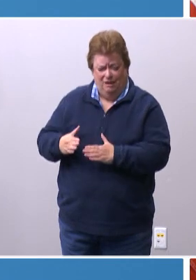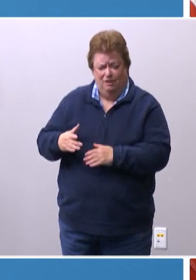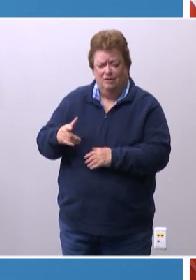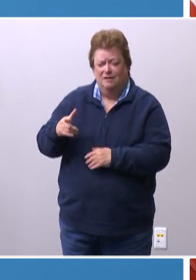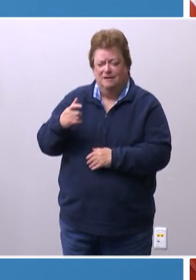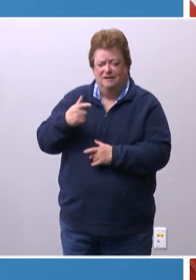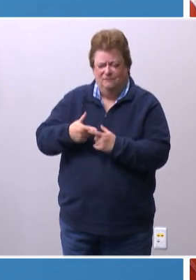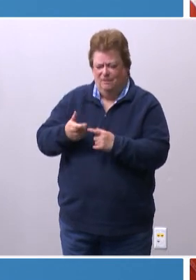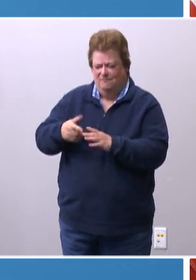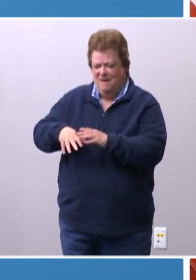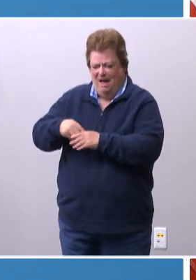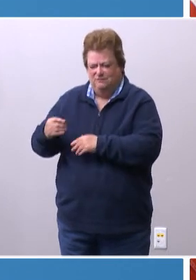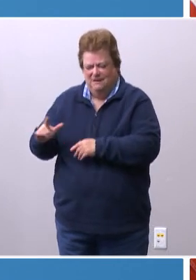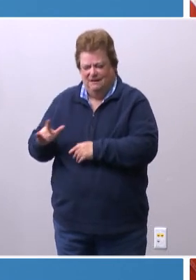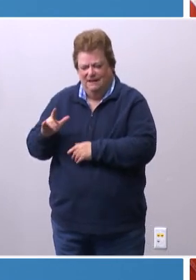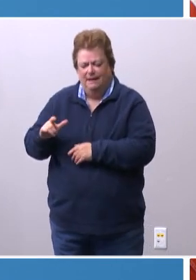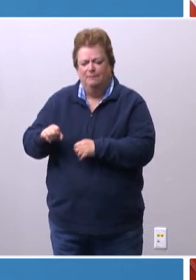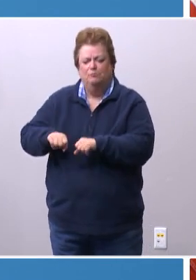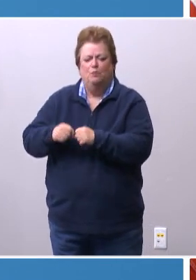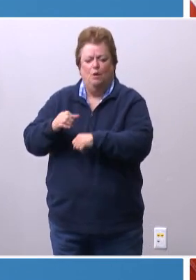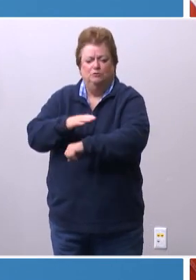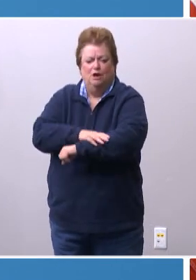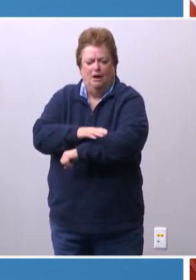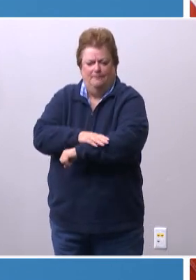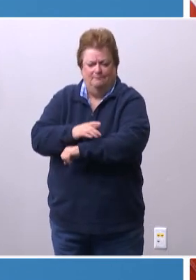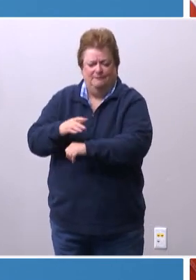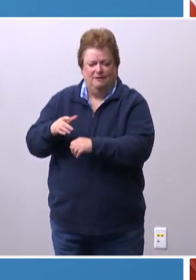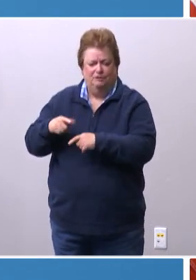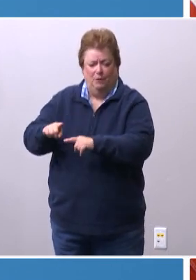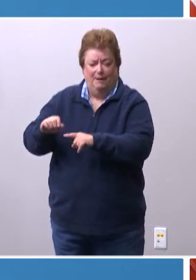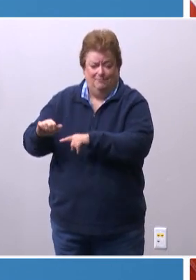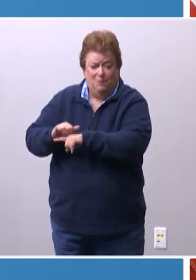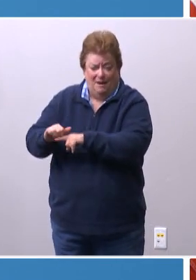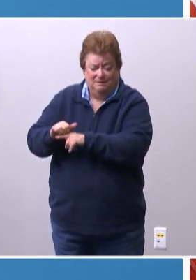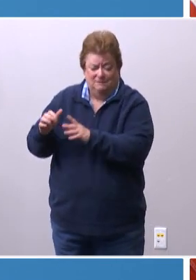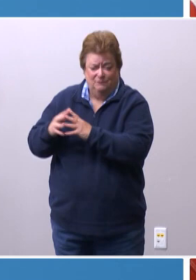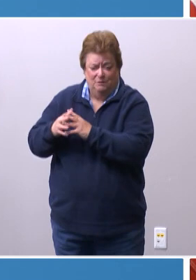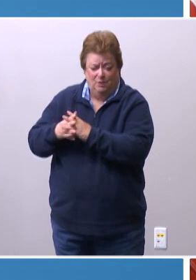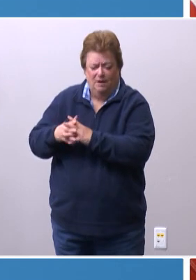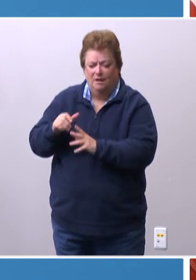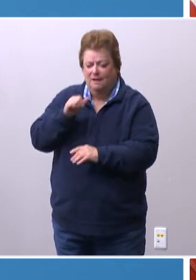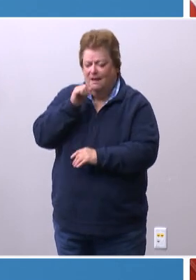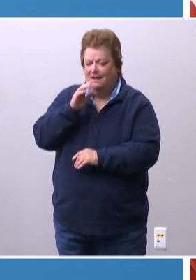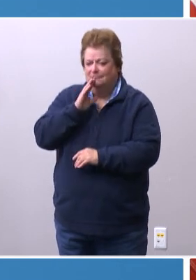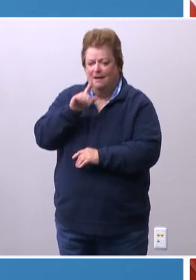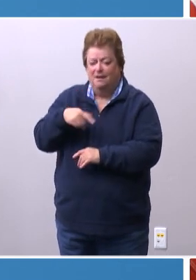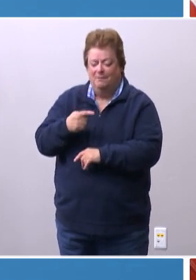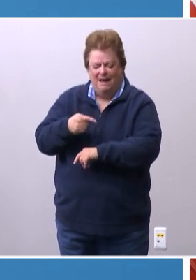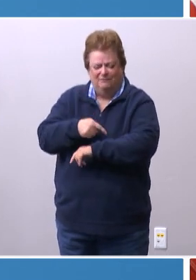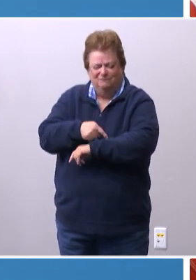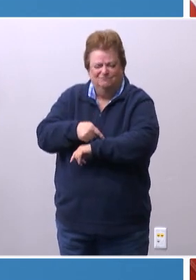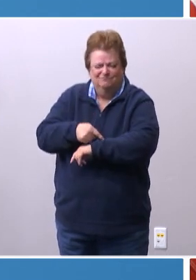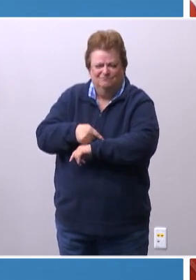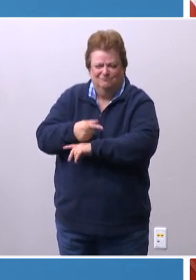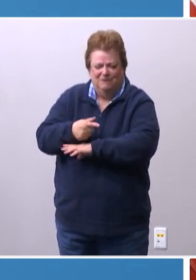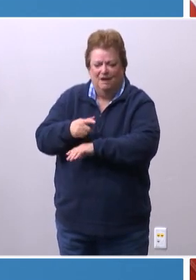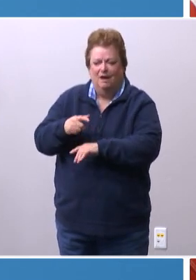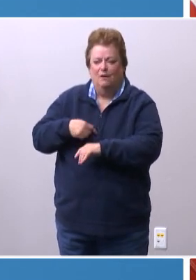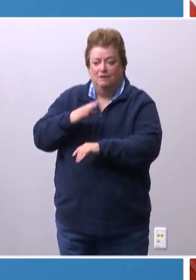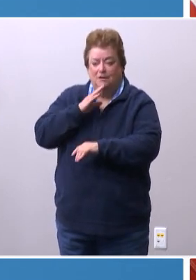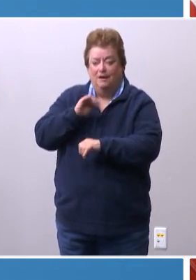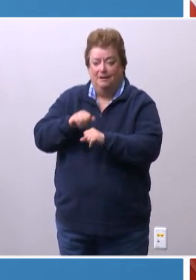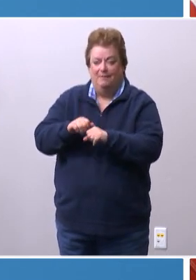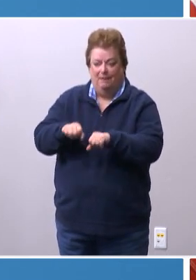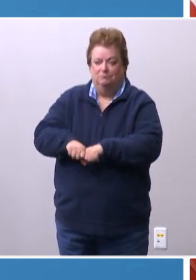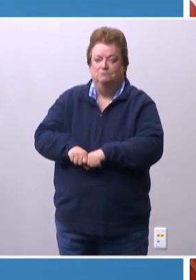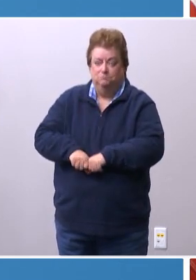on a Tuesday night during football practice. And we're not talking about a hairline fracture. We are talking about bones protruding out through the